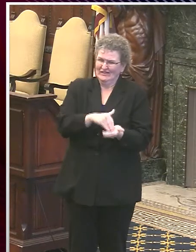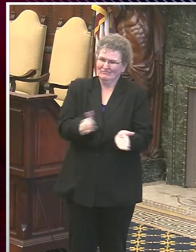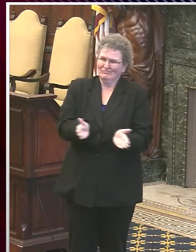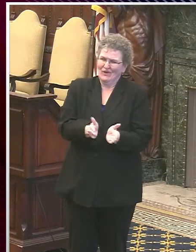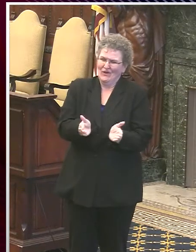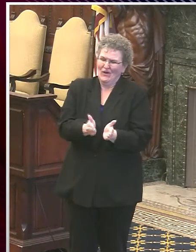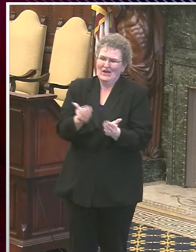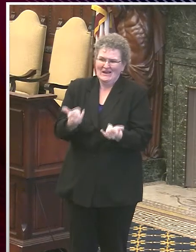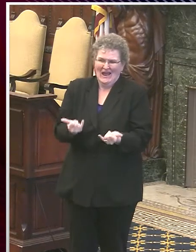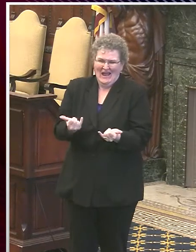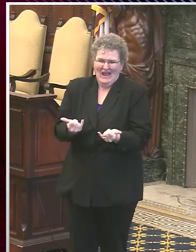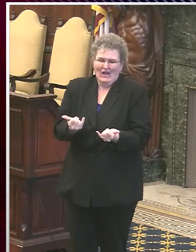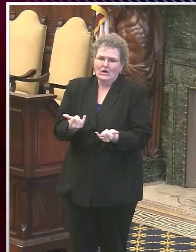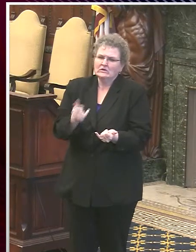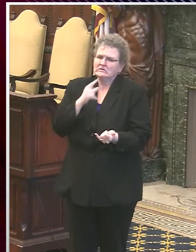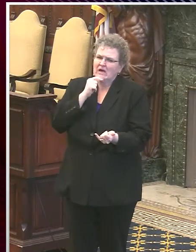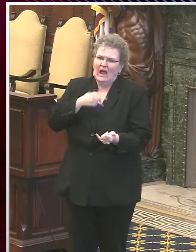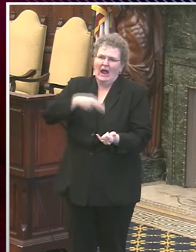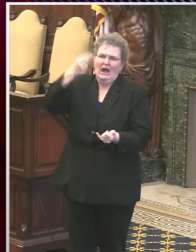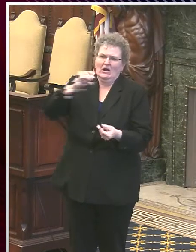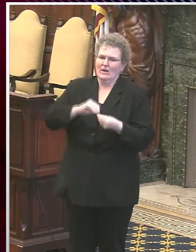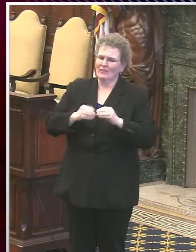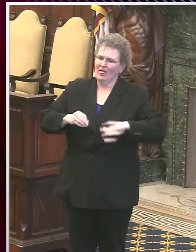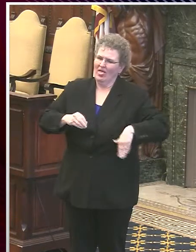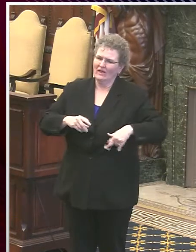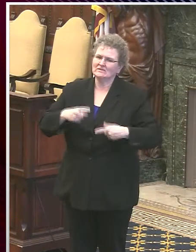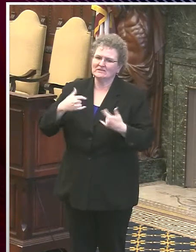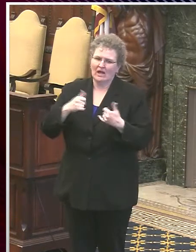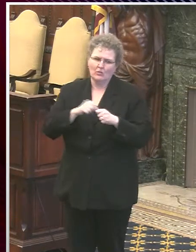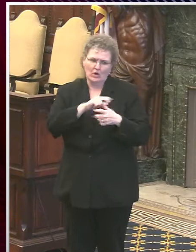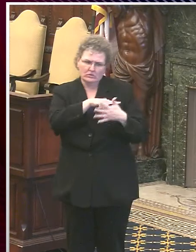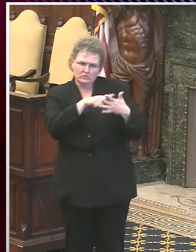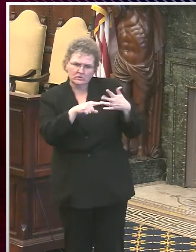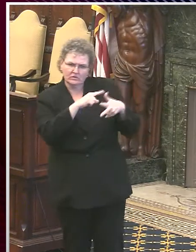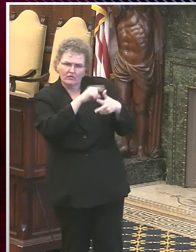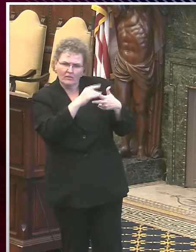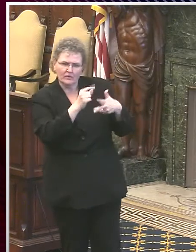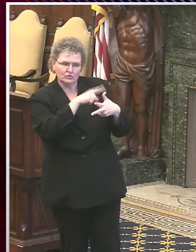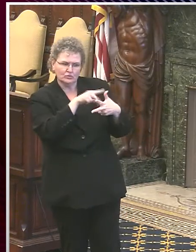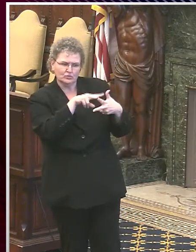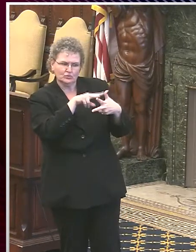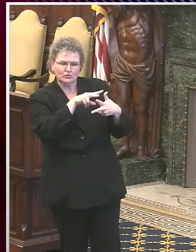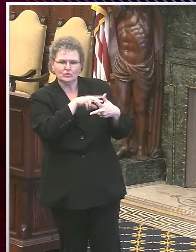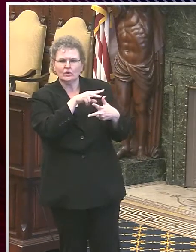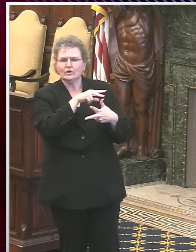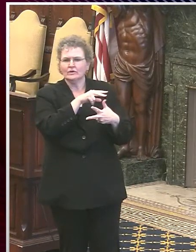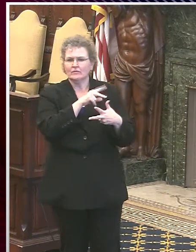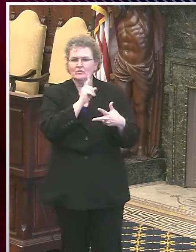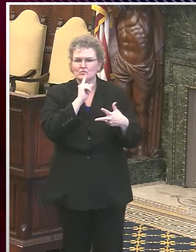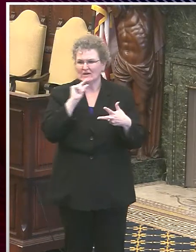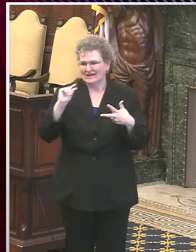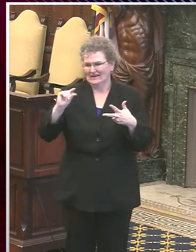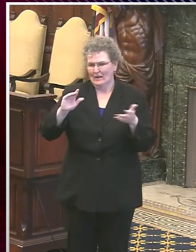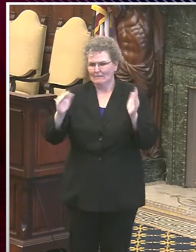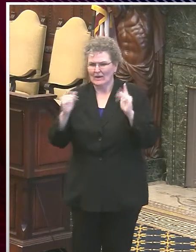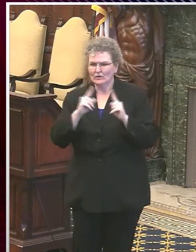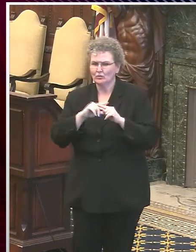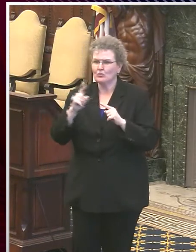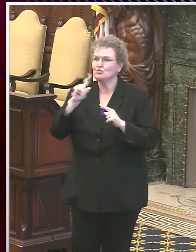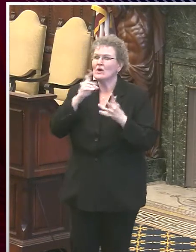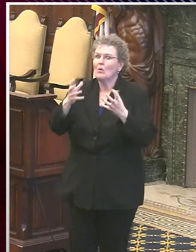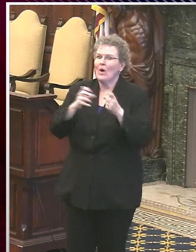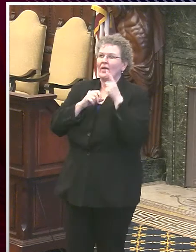That's relatively small compared to how many other doses we have of other vaccines, and it is tiny compared to the number of people out there who want to be